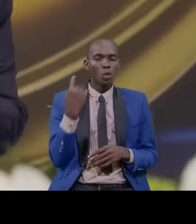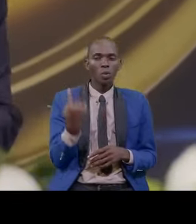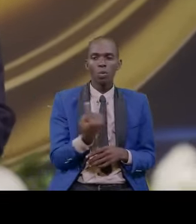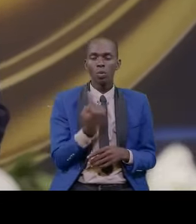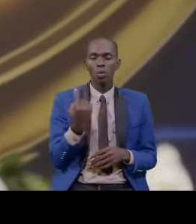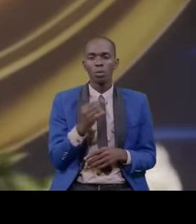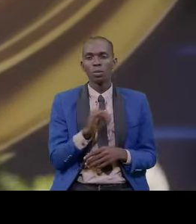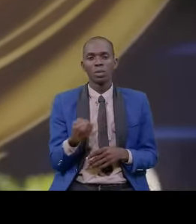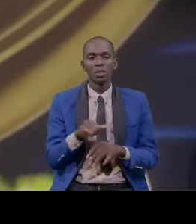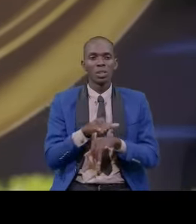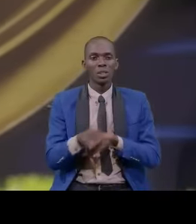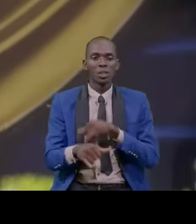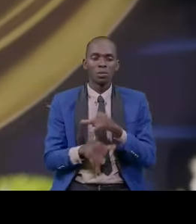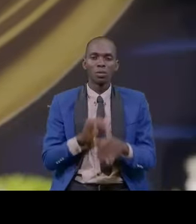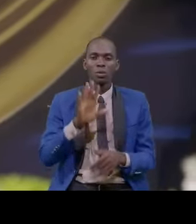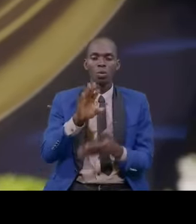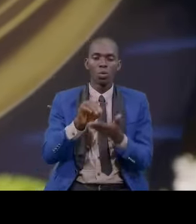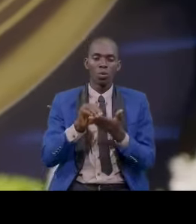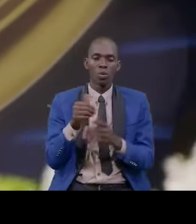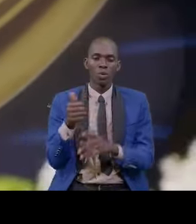deceiving your own selves.